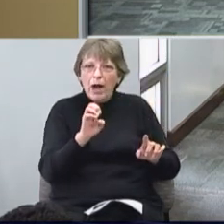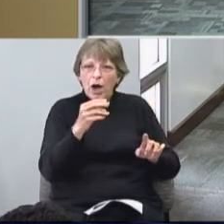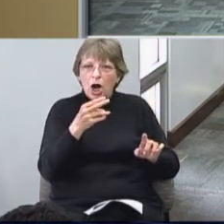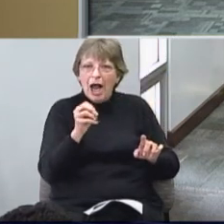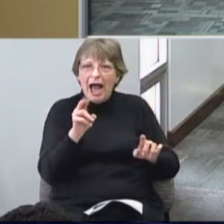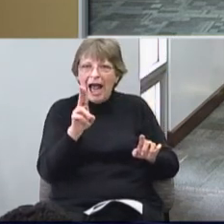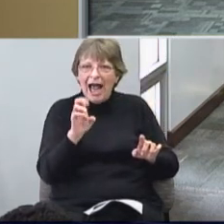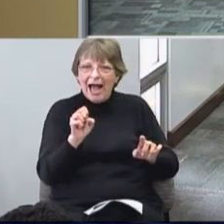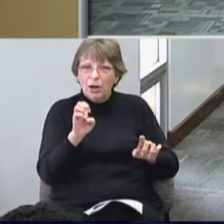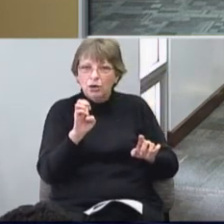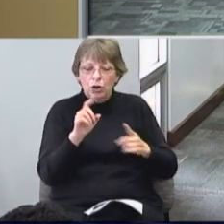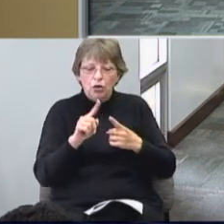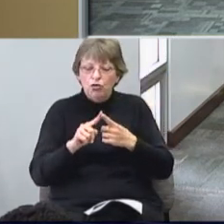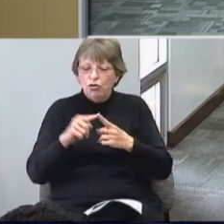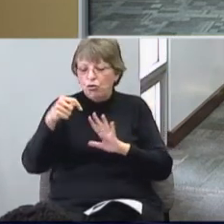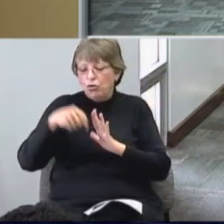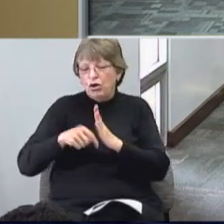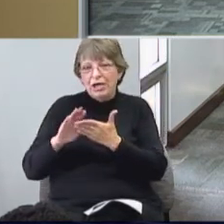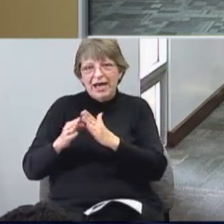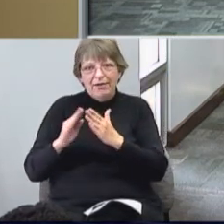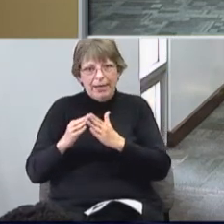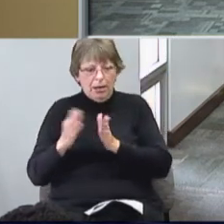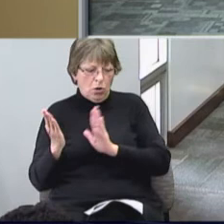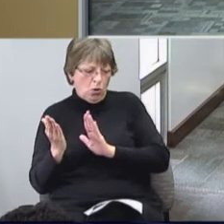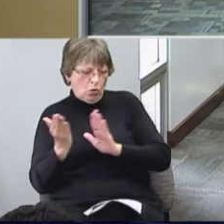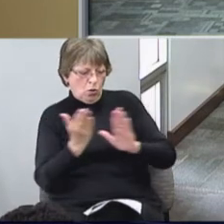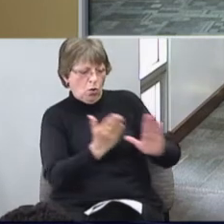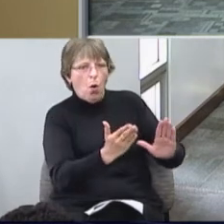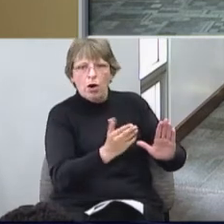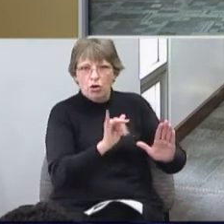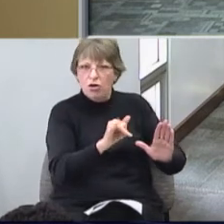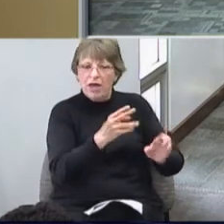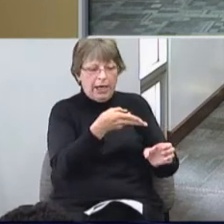that corridor to include public art.